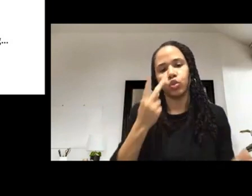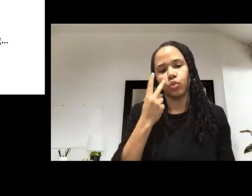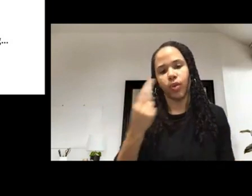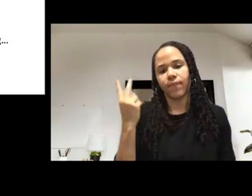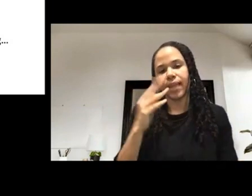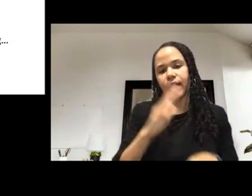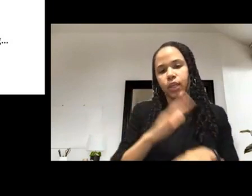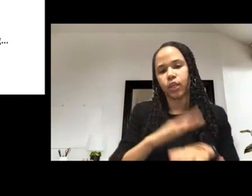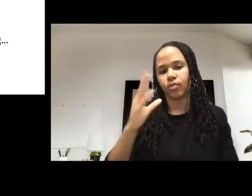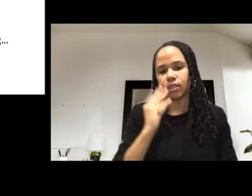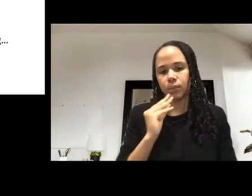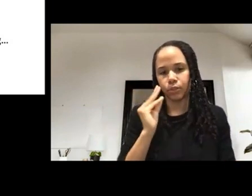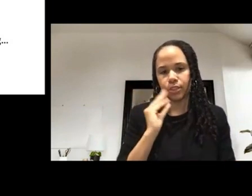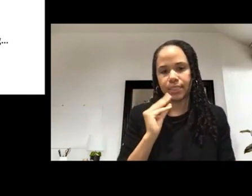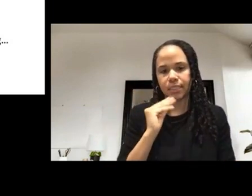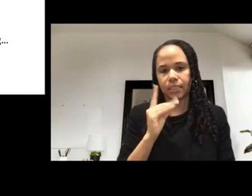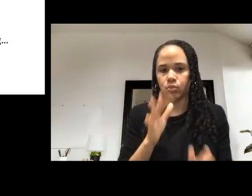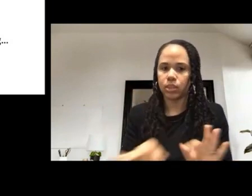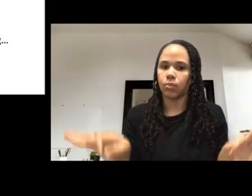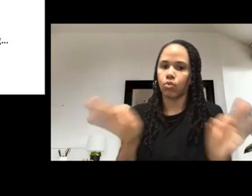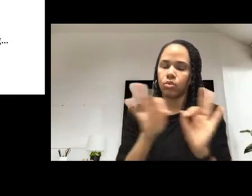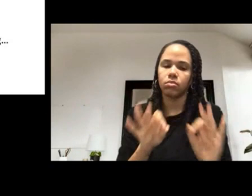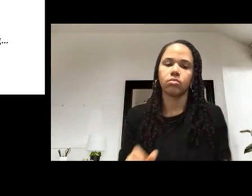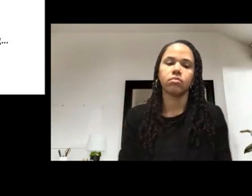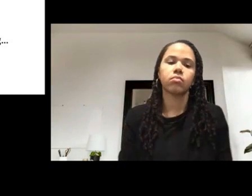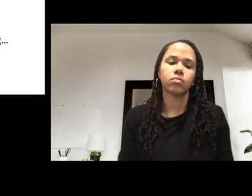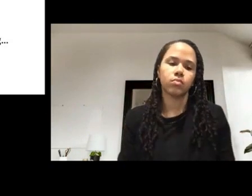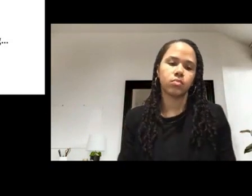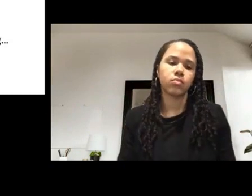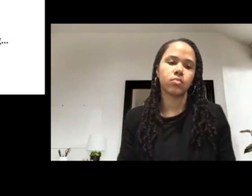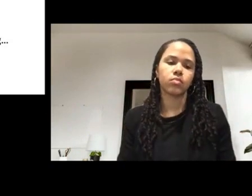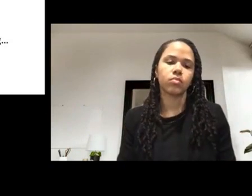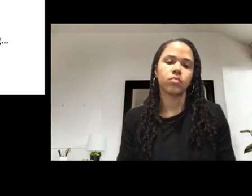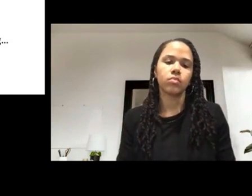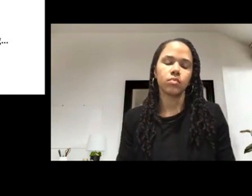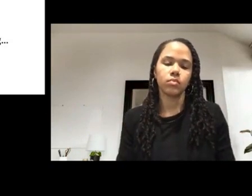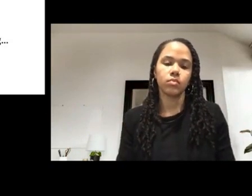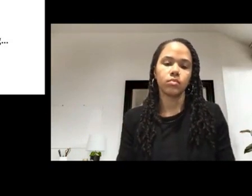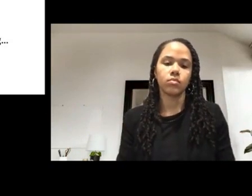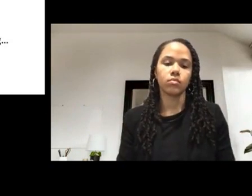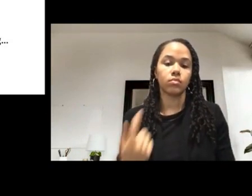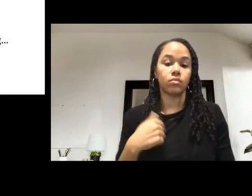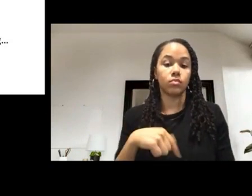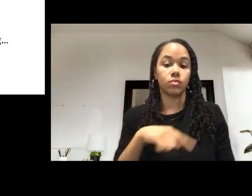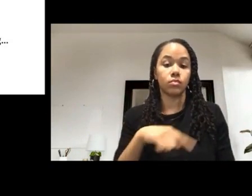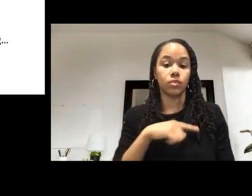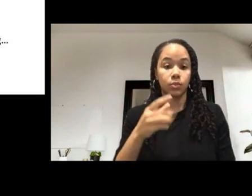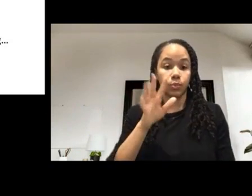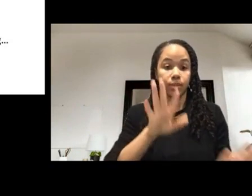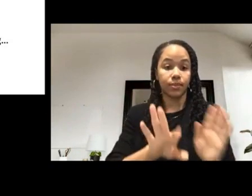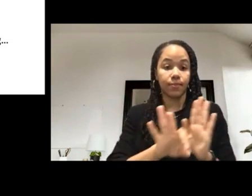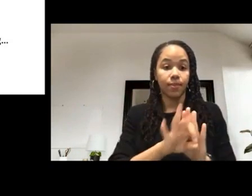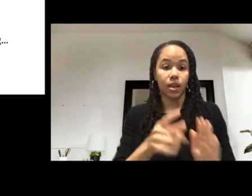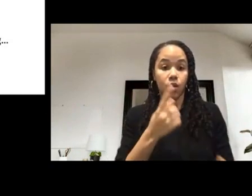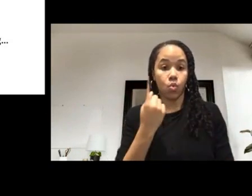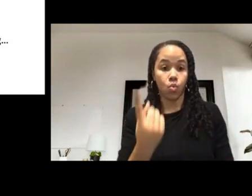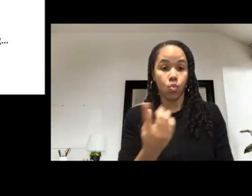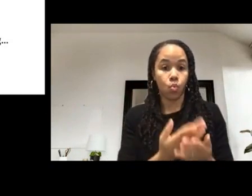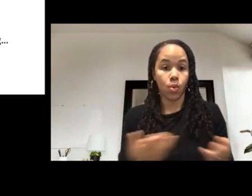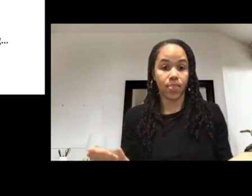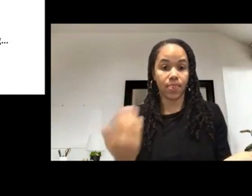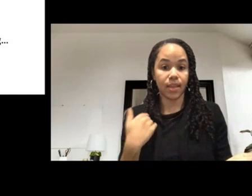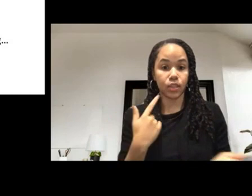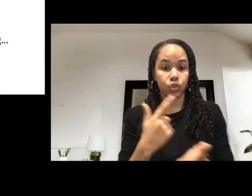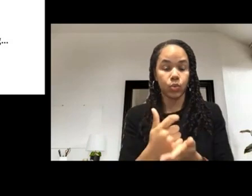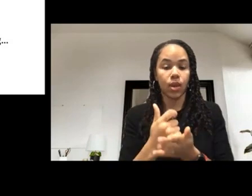Now, we did find that one thing that we did helped a lot with reducing stress, which was we let